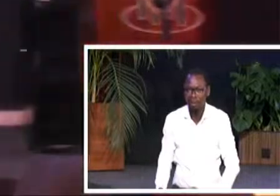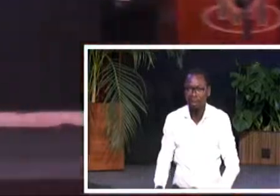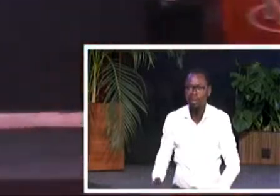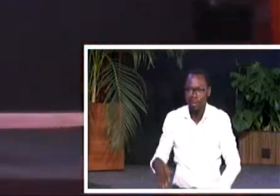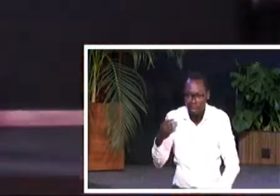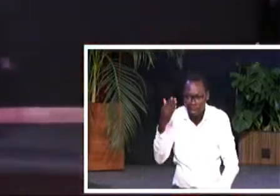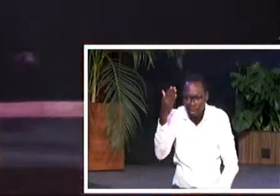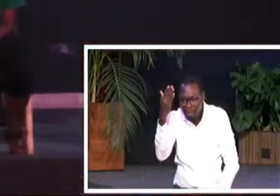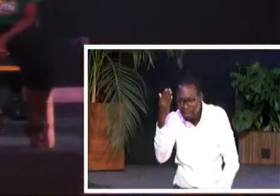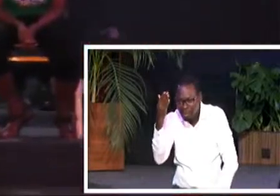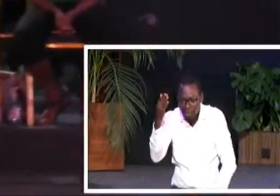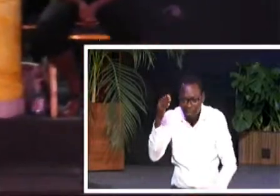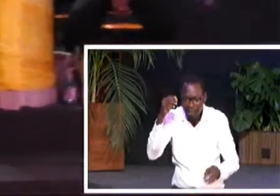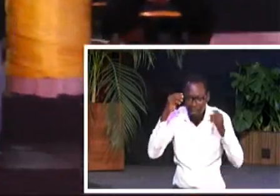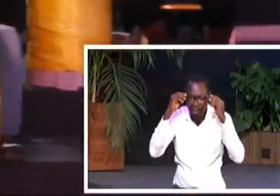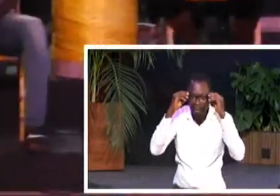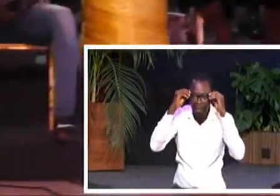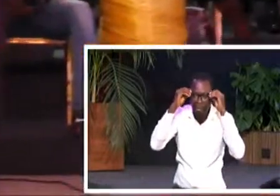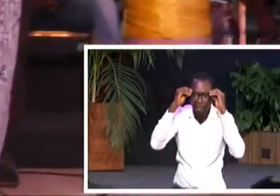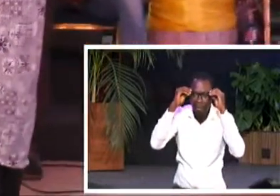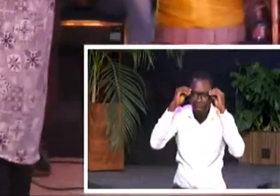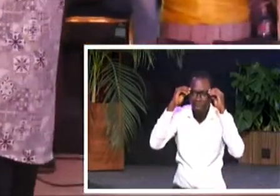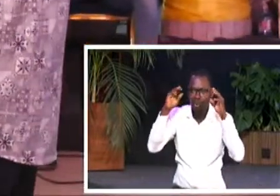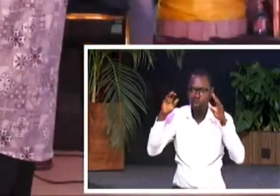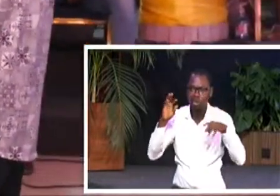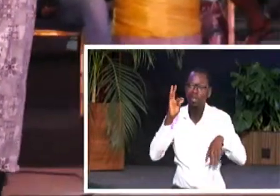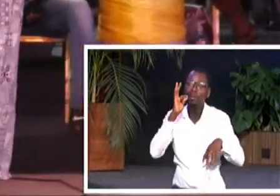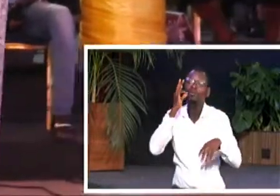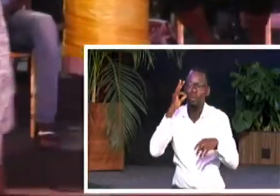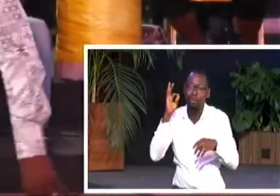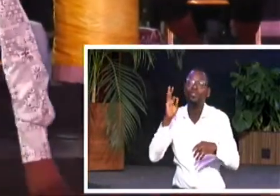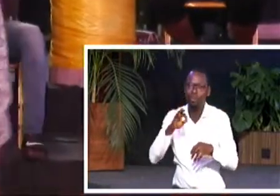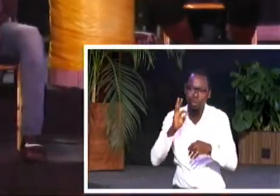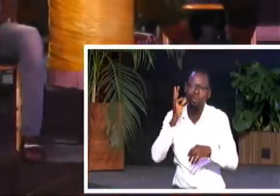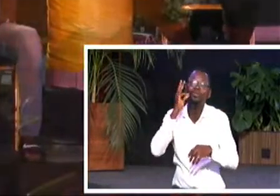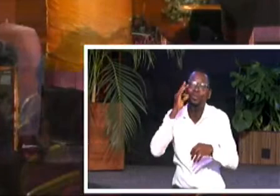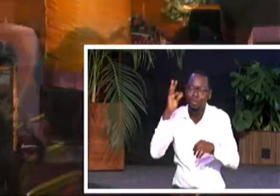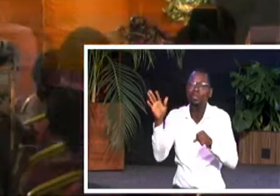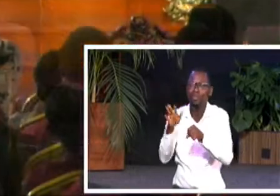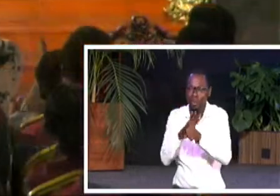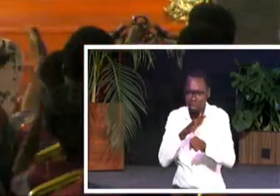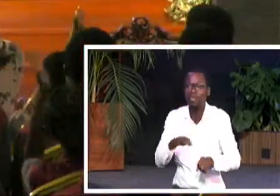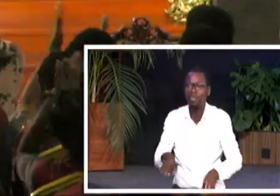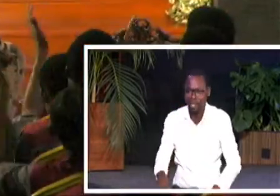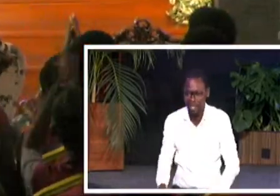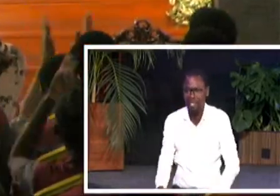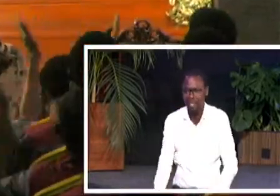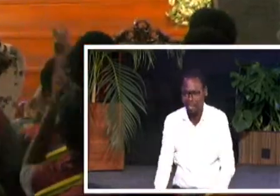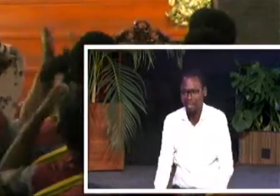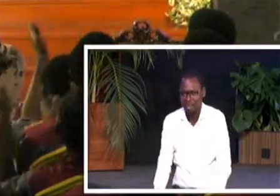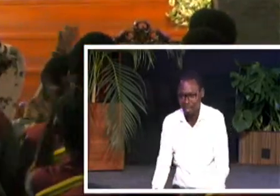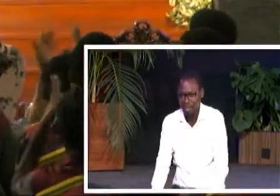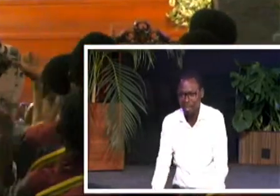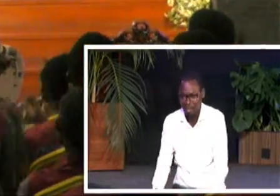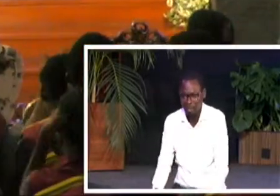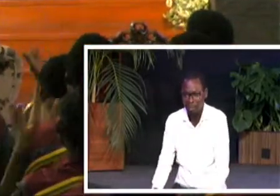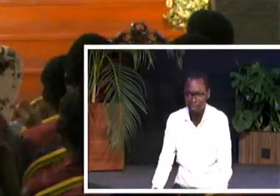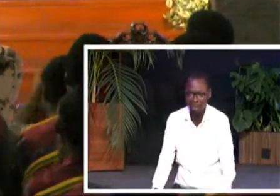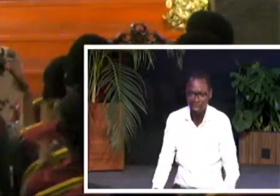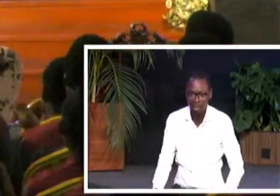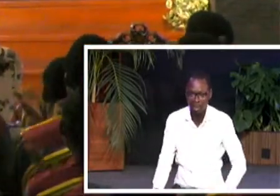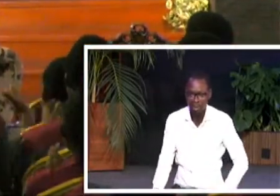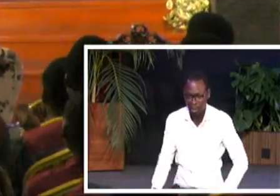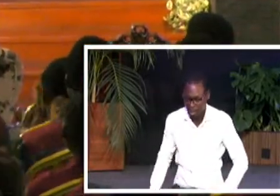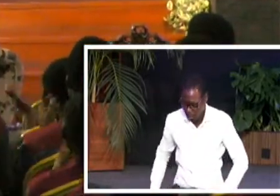Wine Temple for giving us this amazing experience for the past 11 weeks. I want to thank the entire